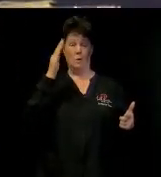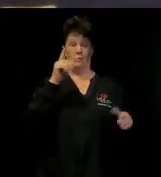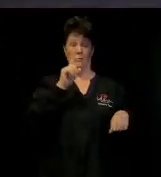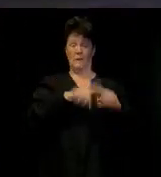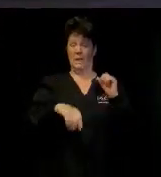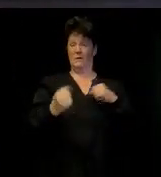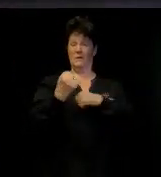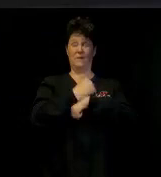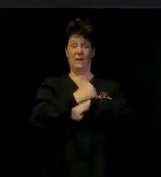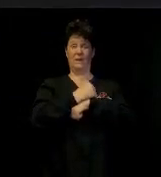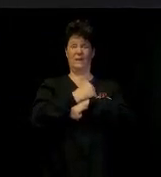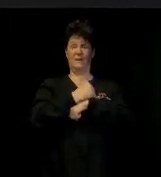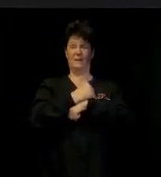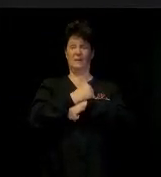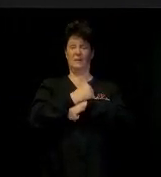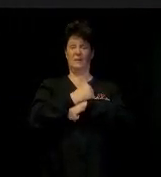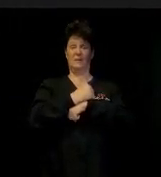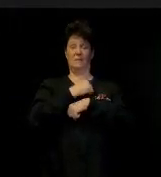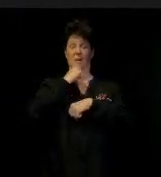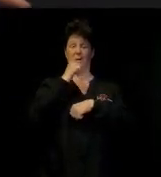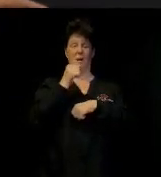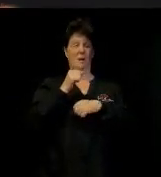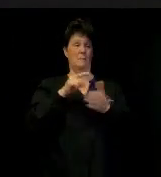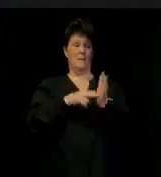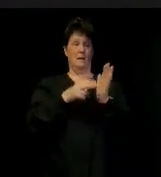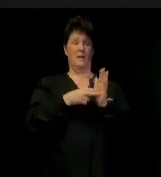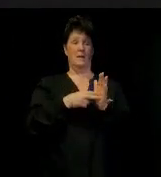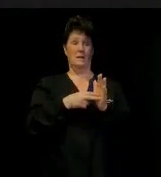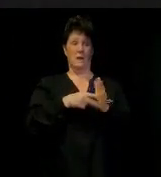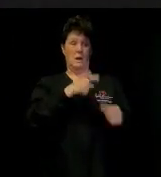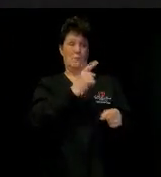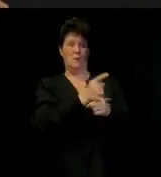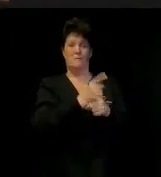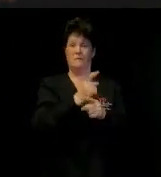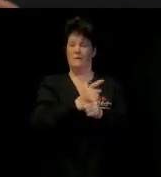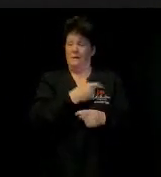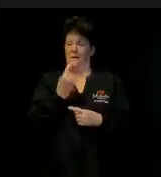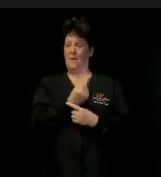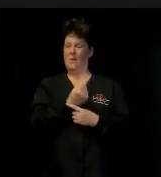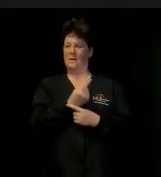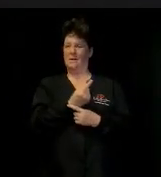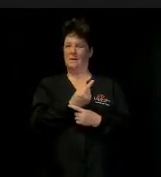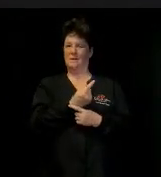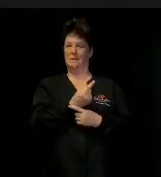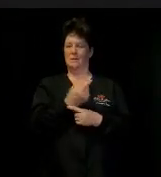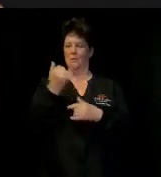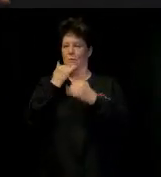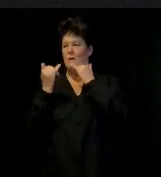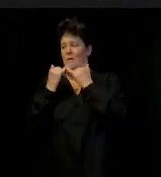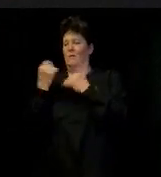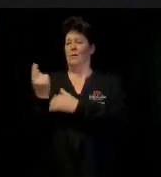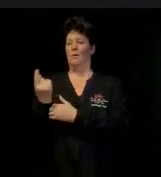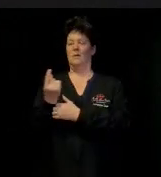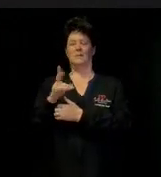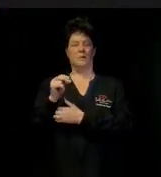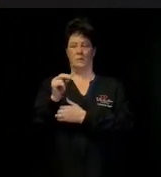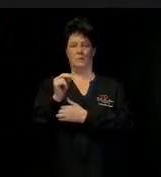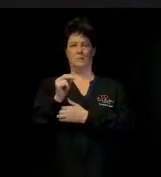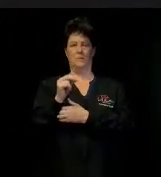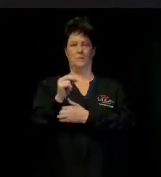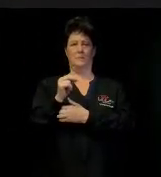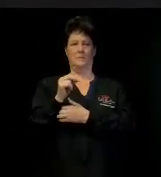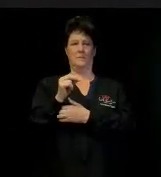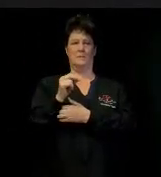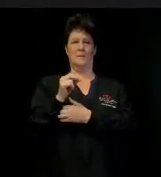you're right. And it's not because you're being prideful. It's because who you are is rooted in here. Who you are is rooted in this word. Who you are is, if his word